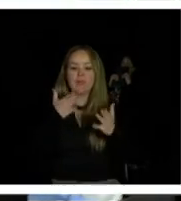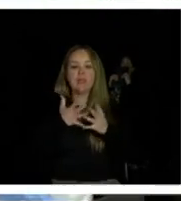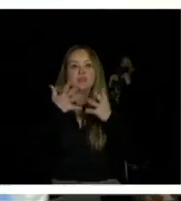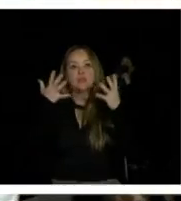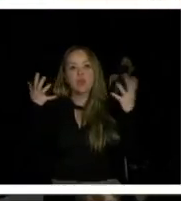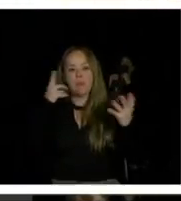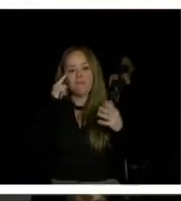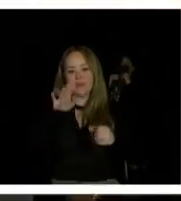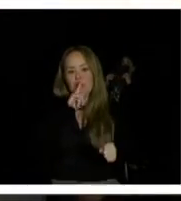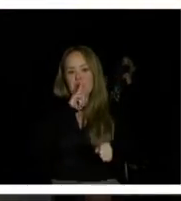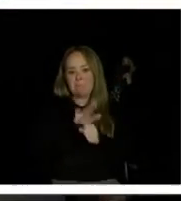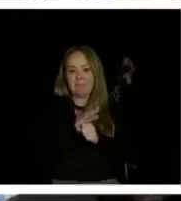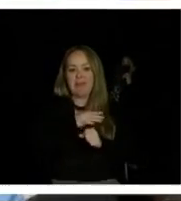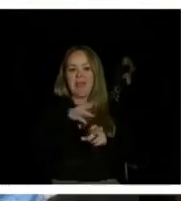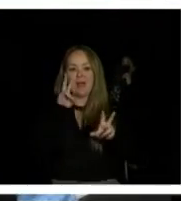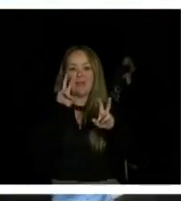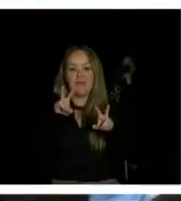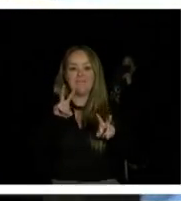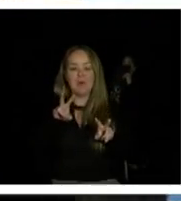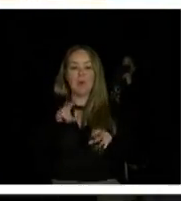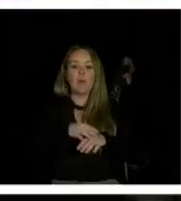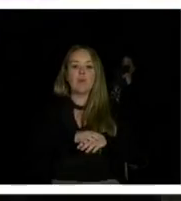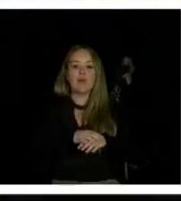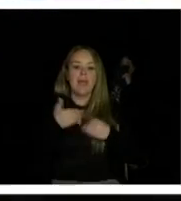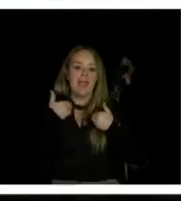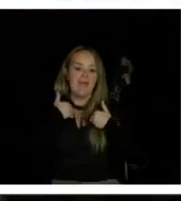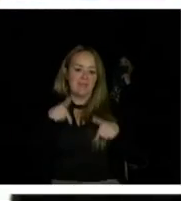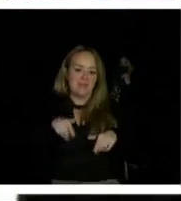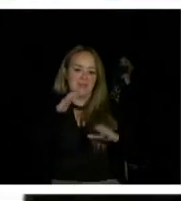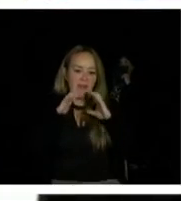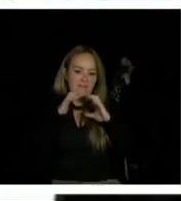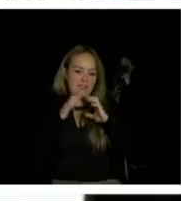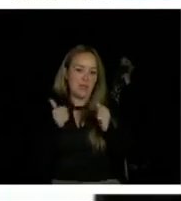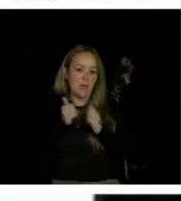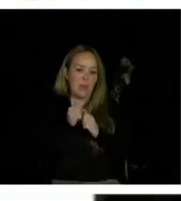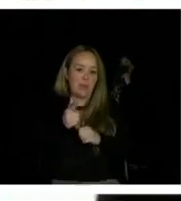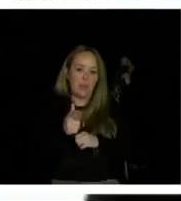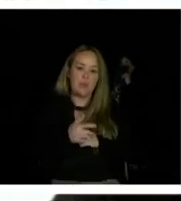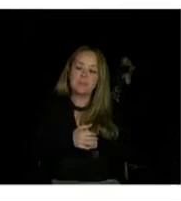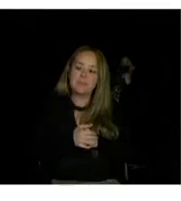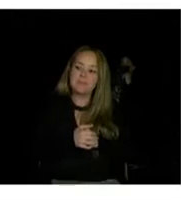so much for your commitment, and I look forward to having this conversation with you.